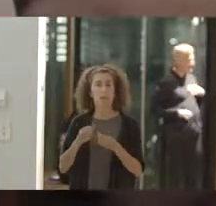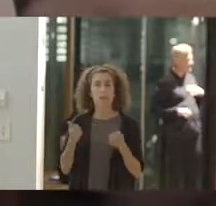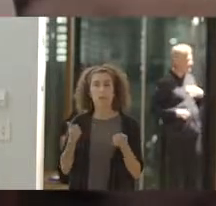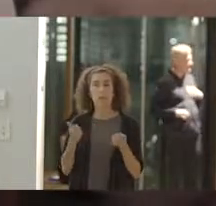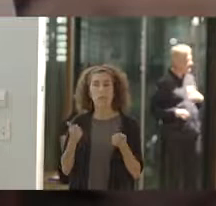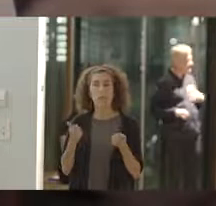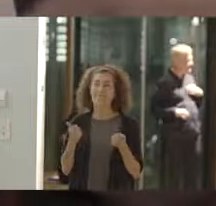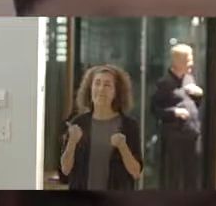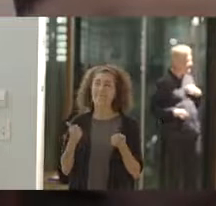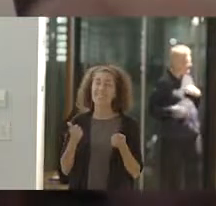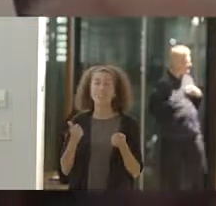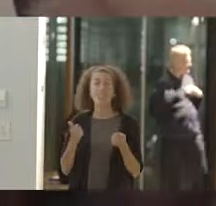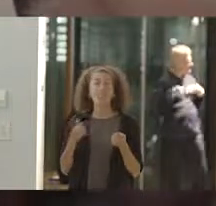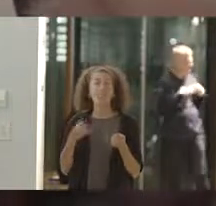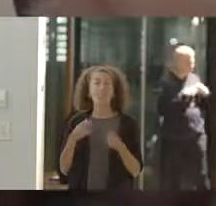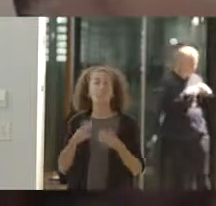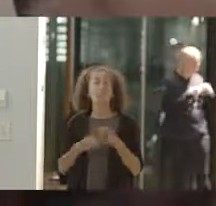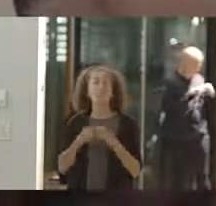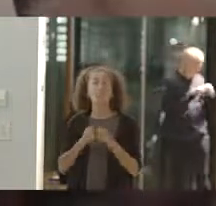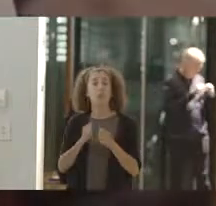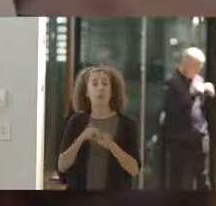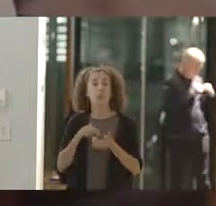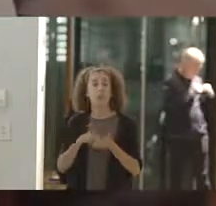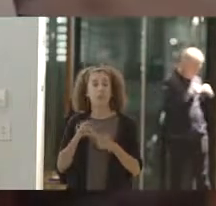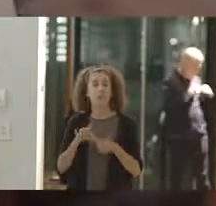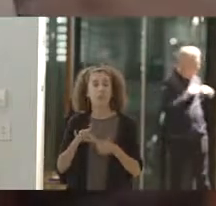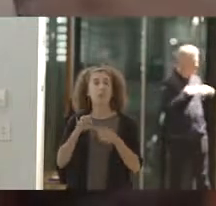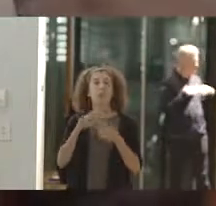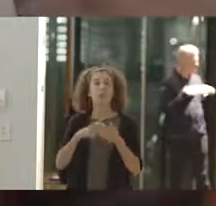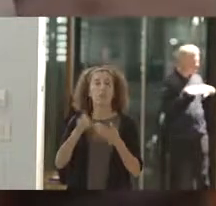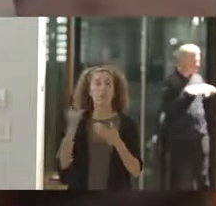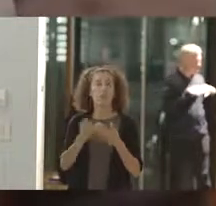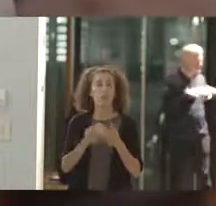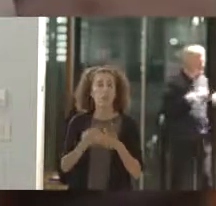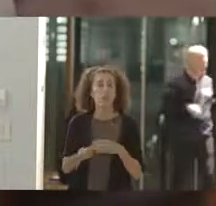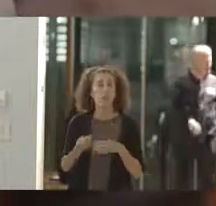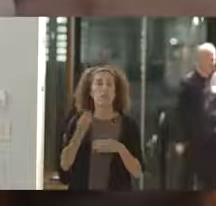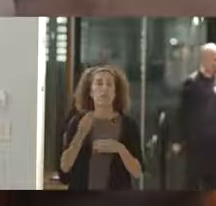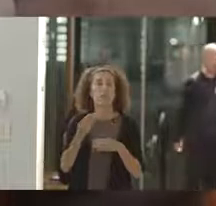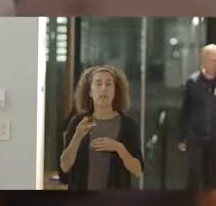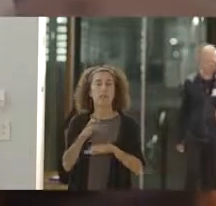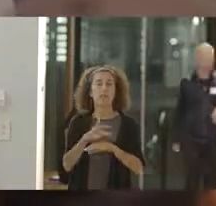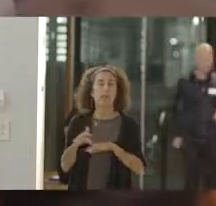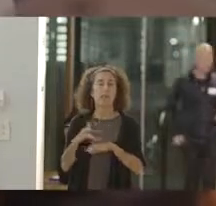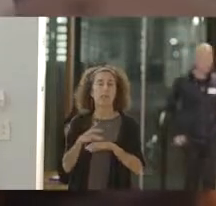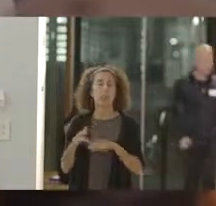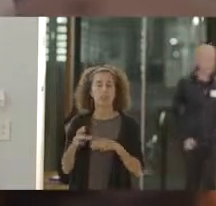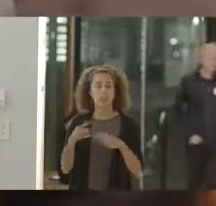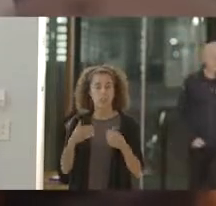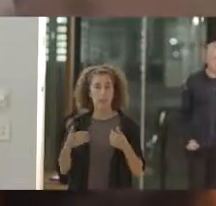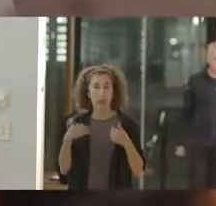in this particular project area, given how little space we have, And given the goals of